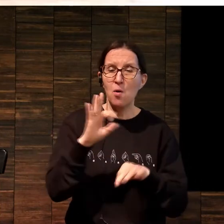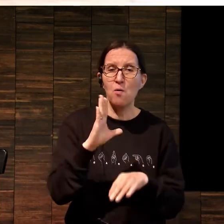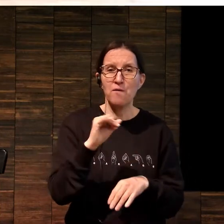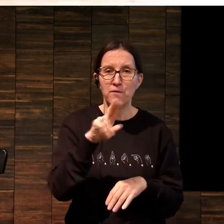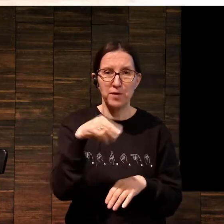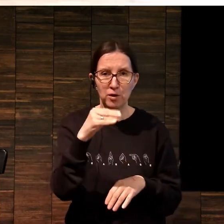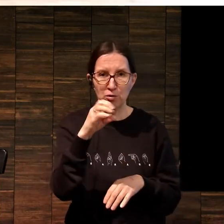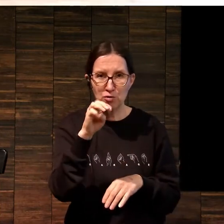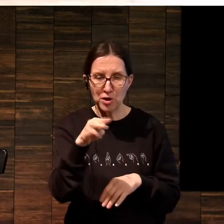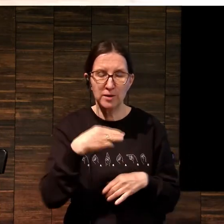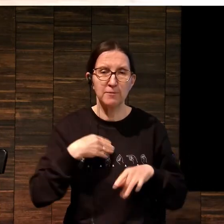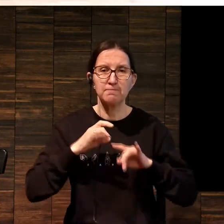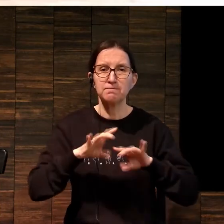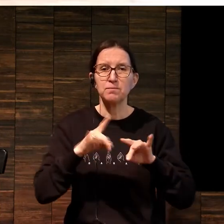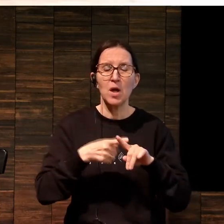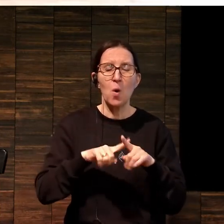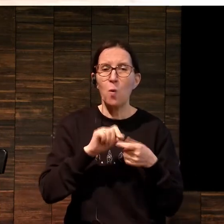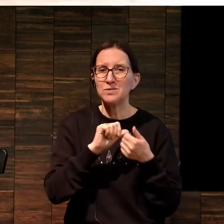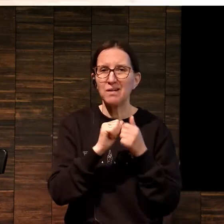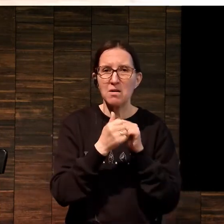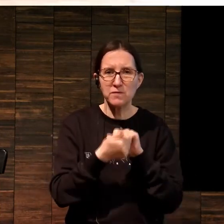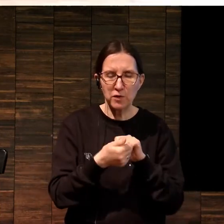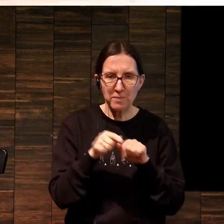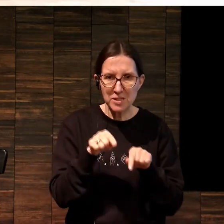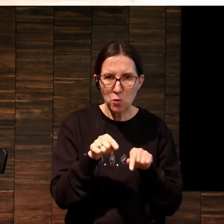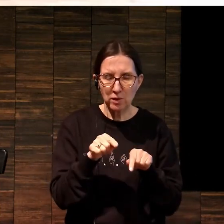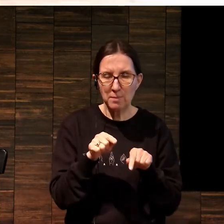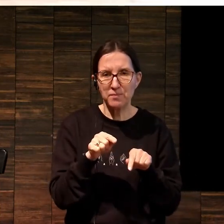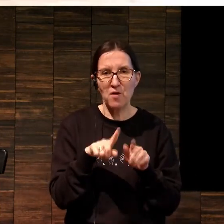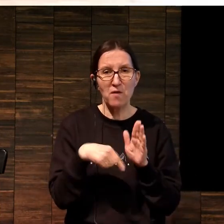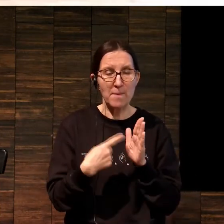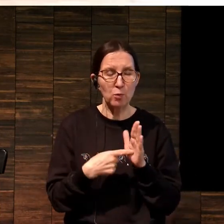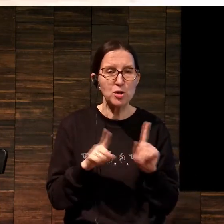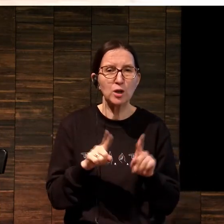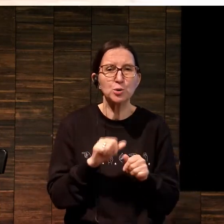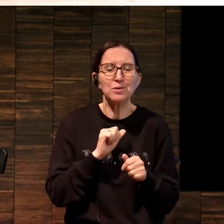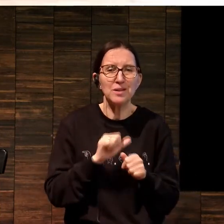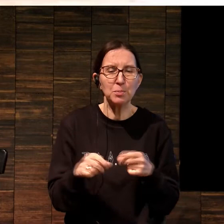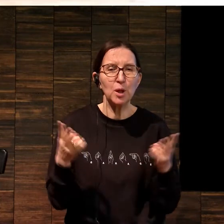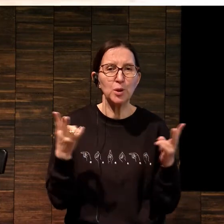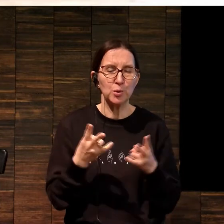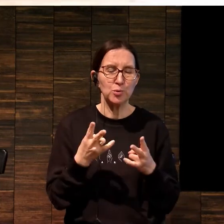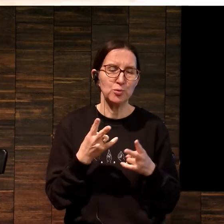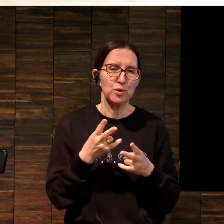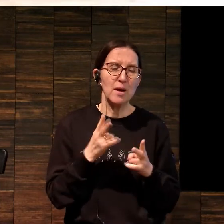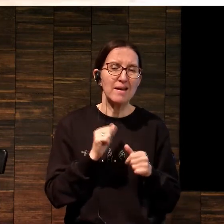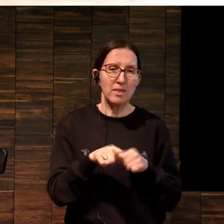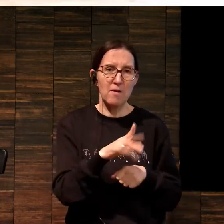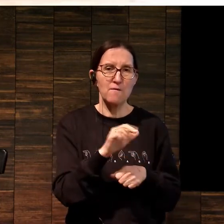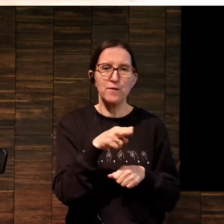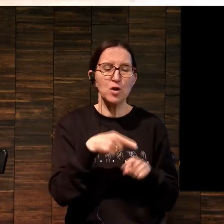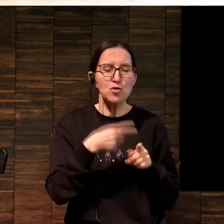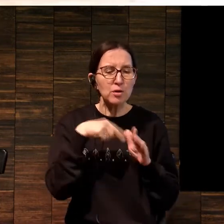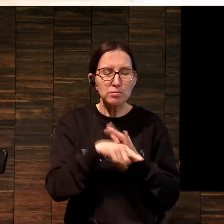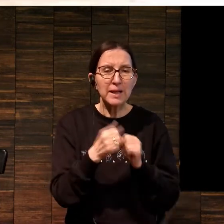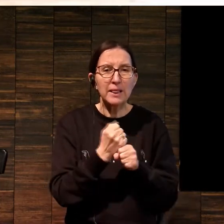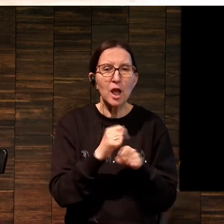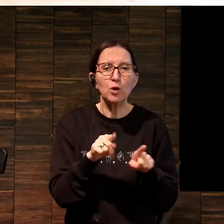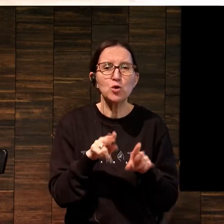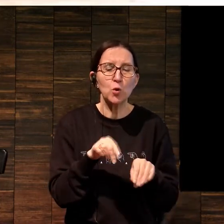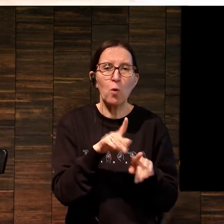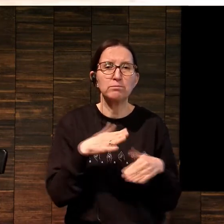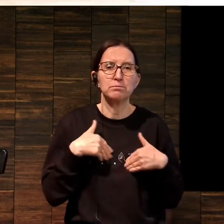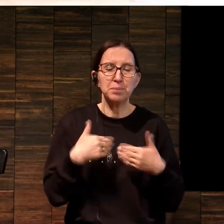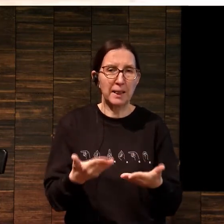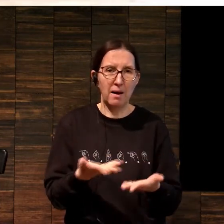of it, but what specifically does it do? Well, the widget itself will cover a wide spectrum of